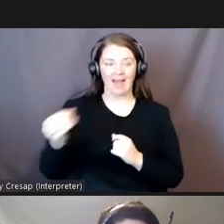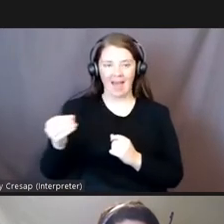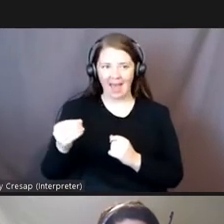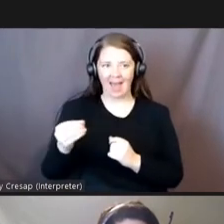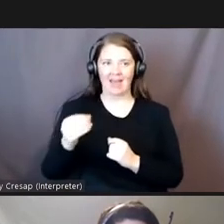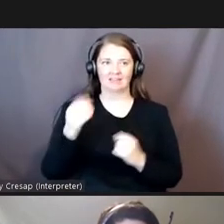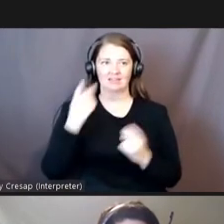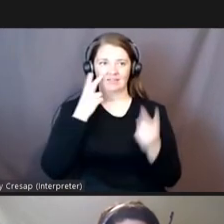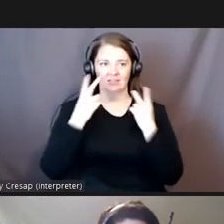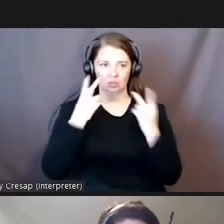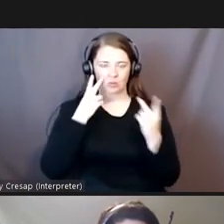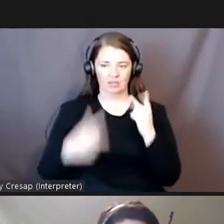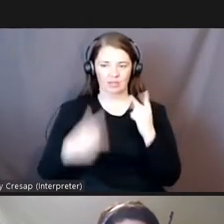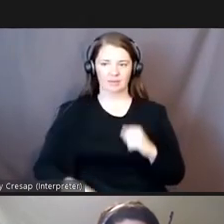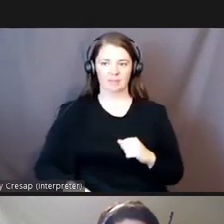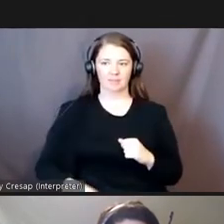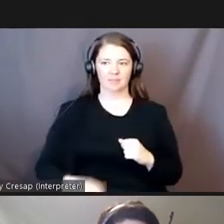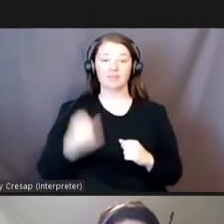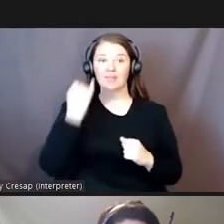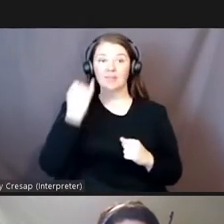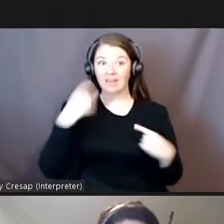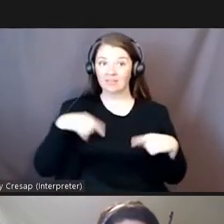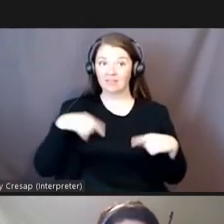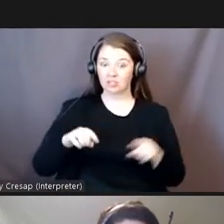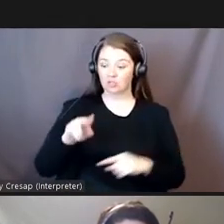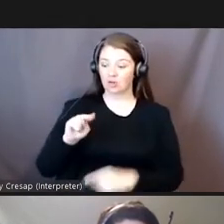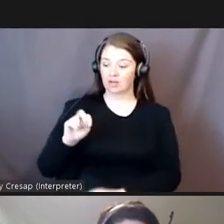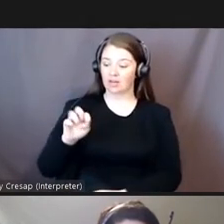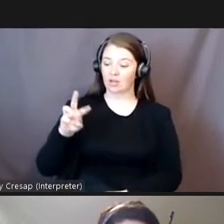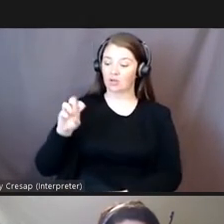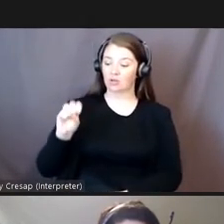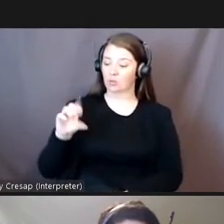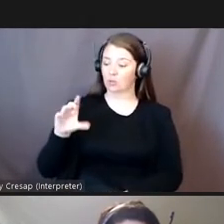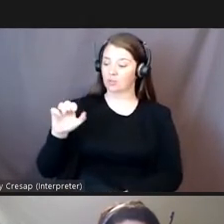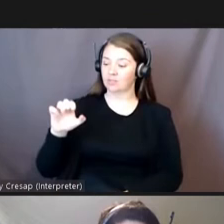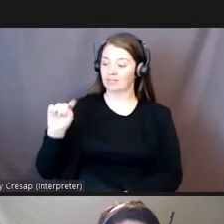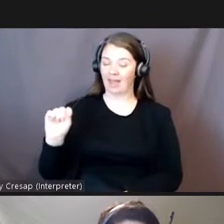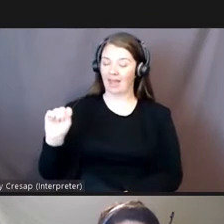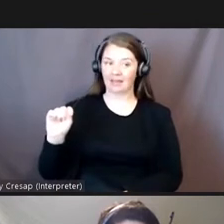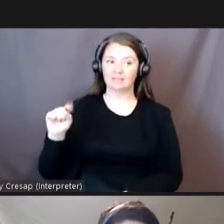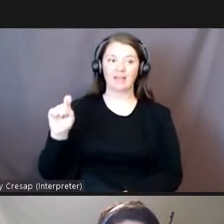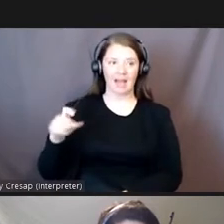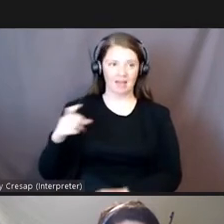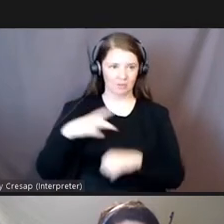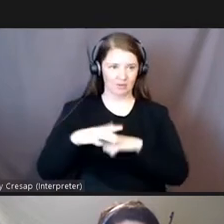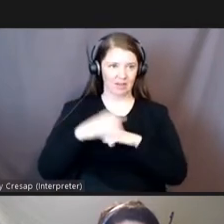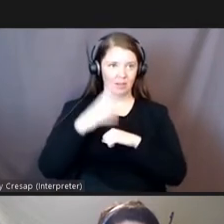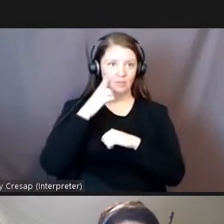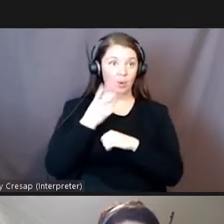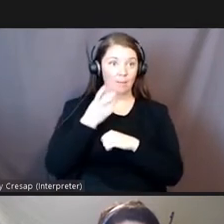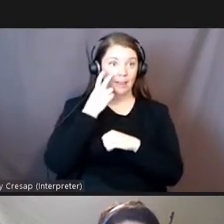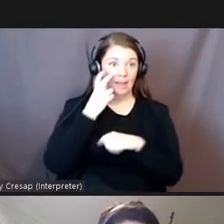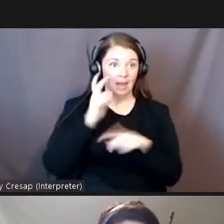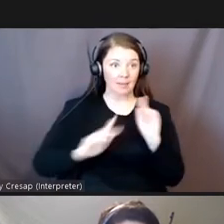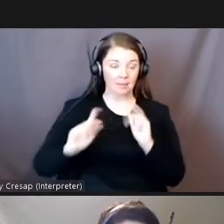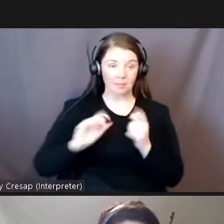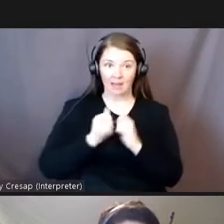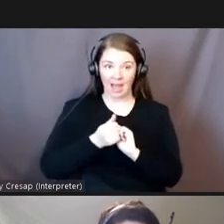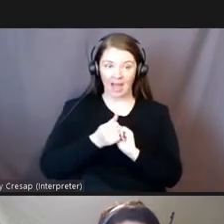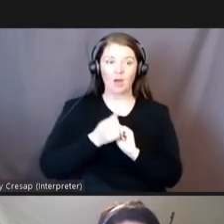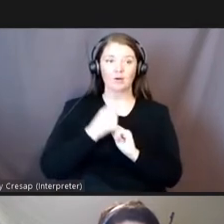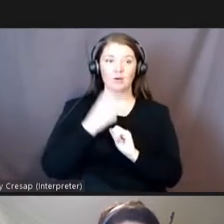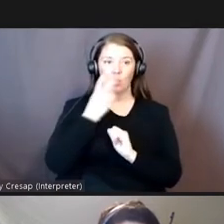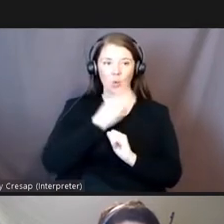video portion of a newscast, for example, it must be made available for blind people by orally